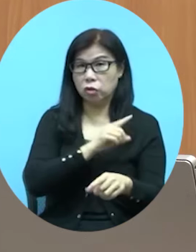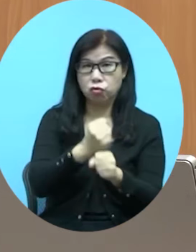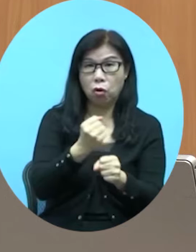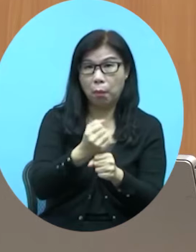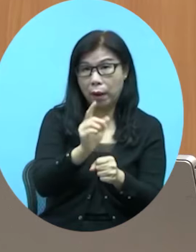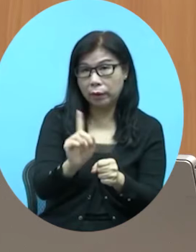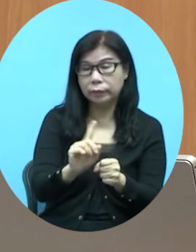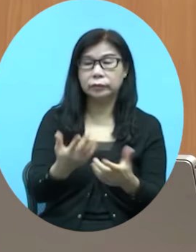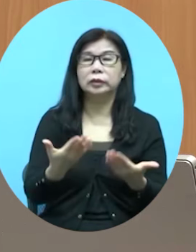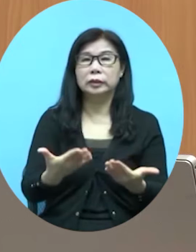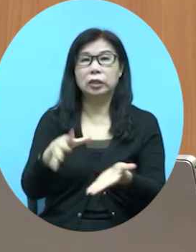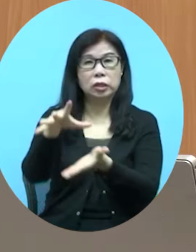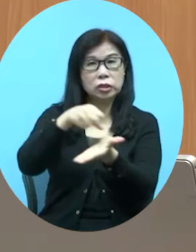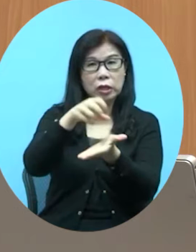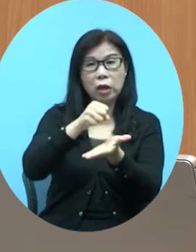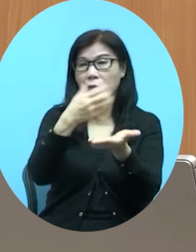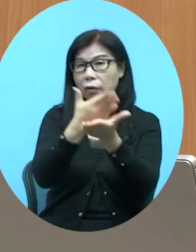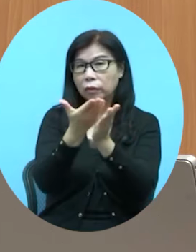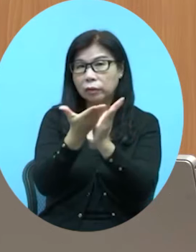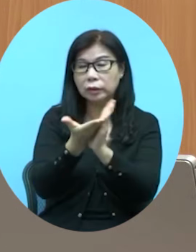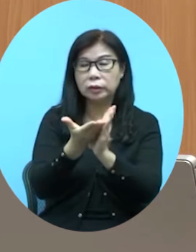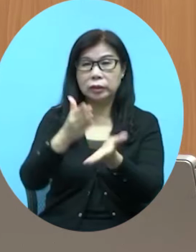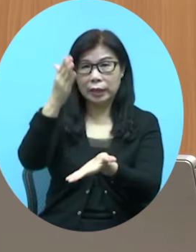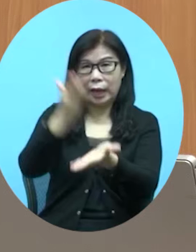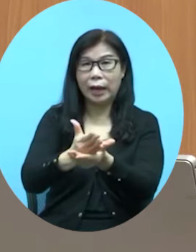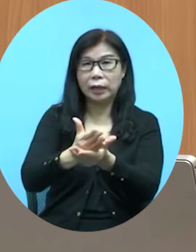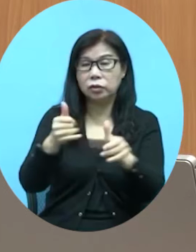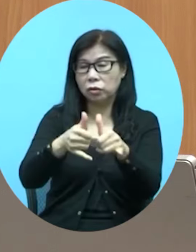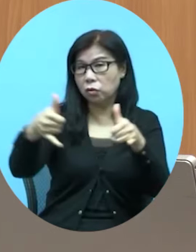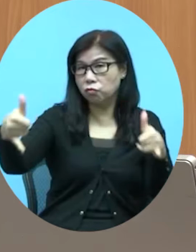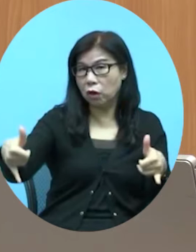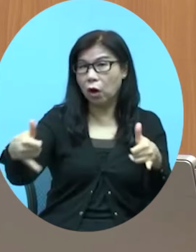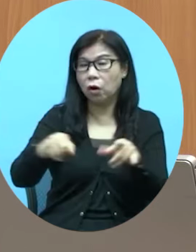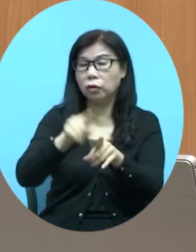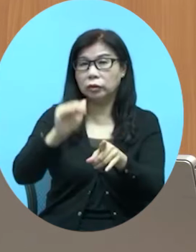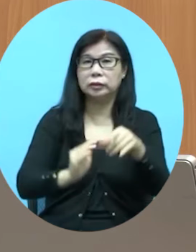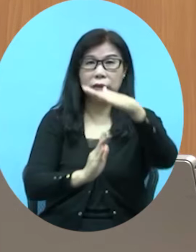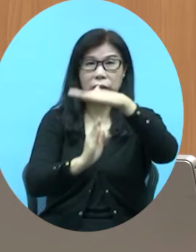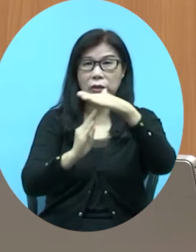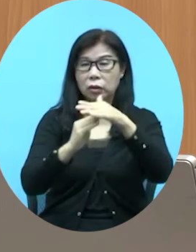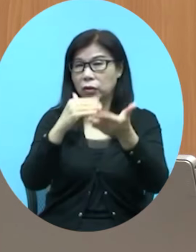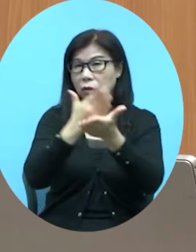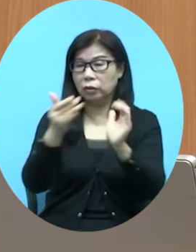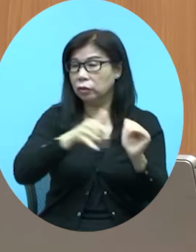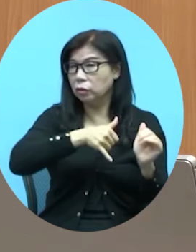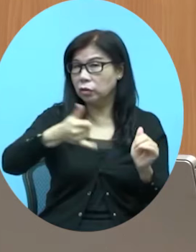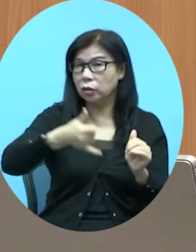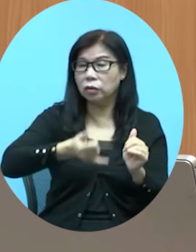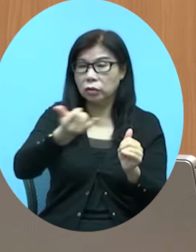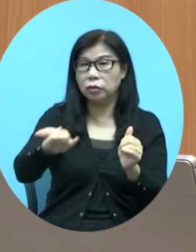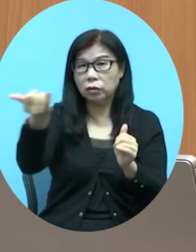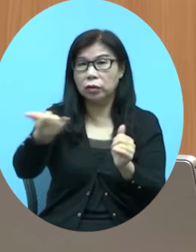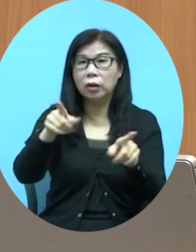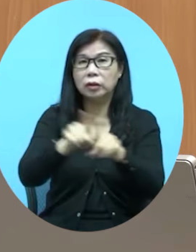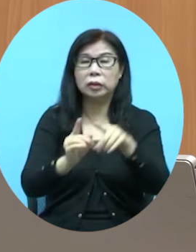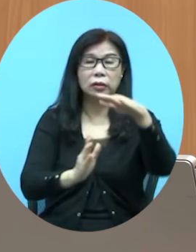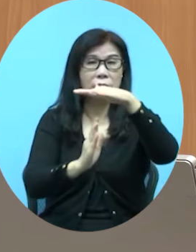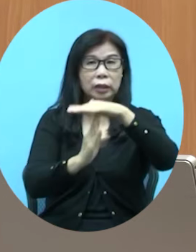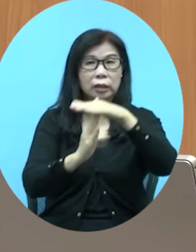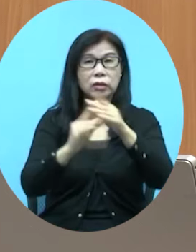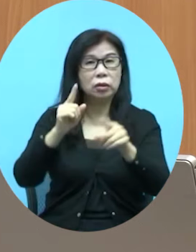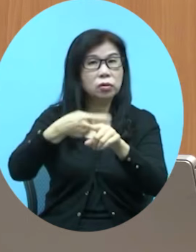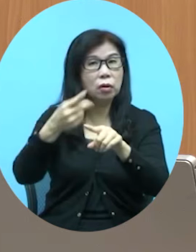whether they stop going out for a while so that to stop the transmission so it needs the cooperation of